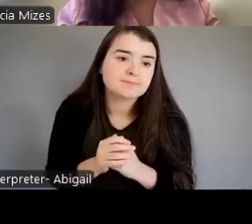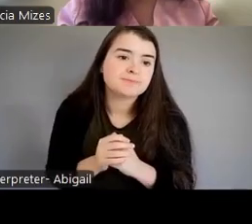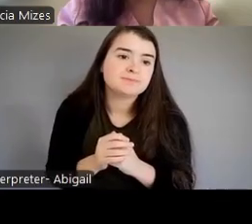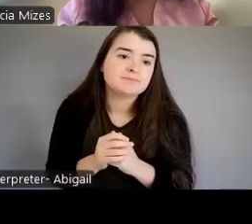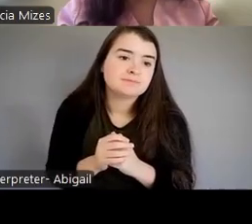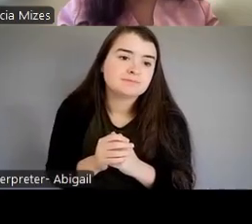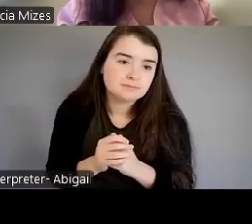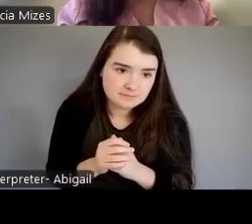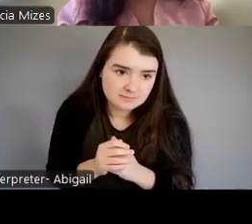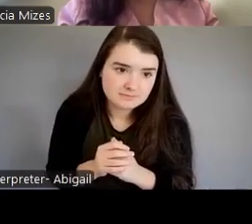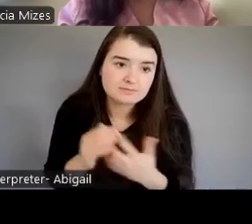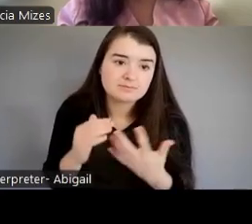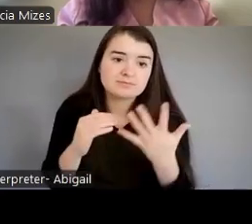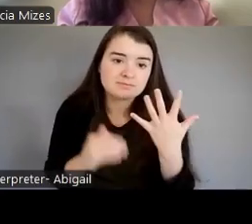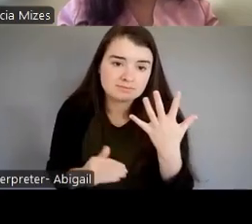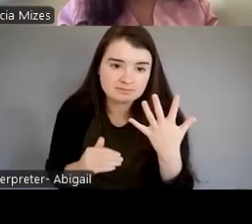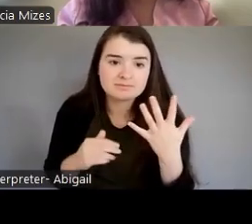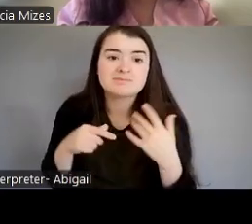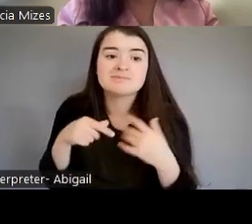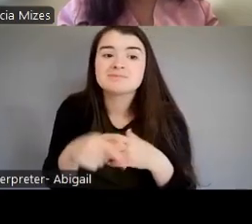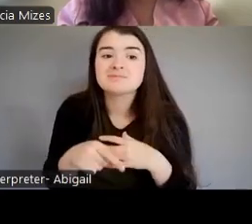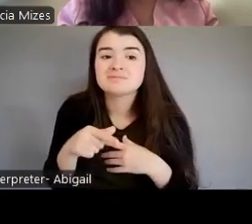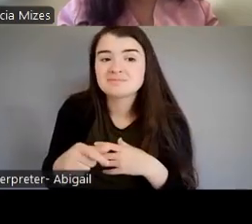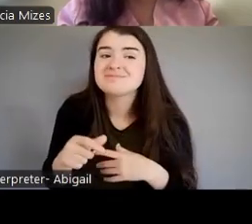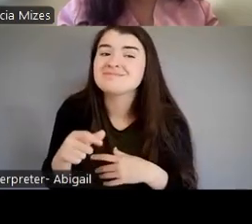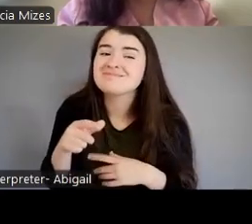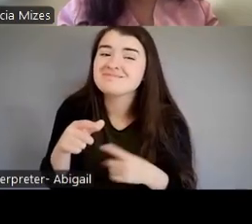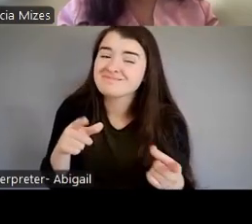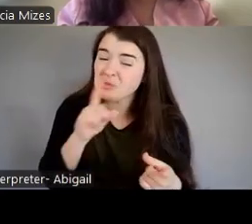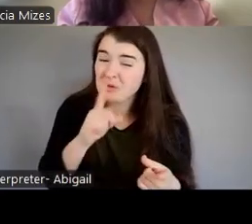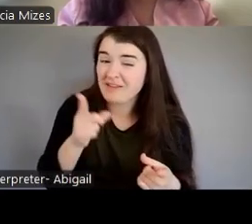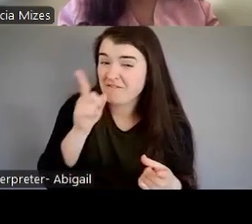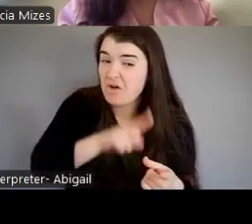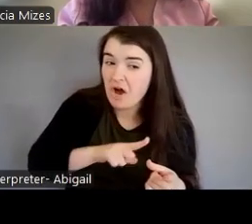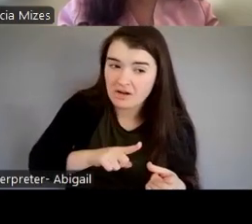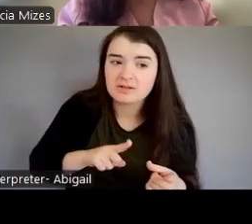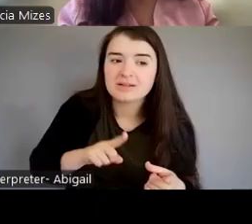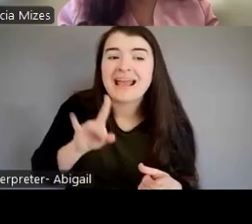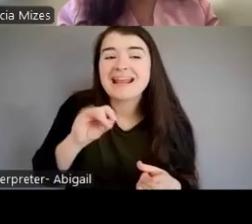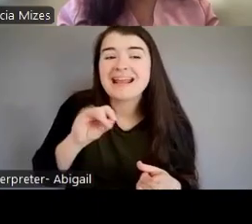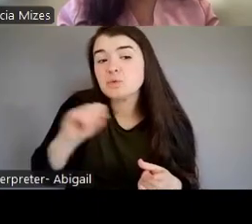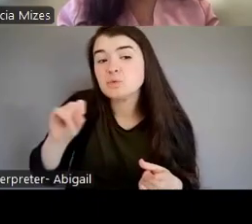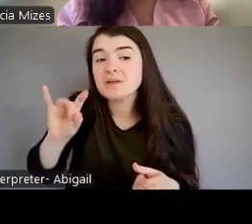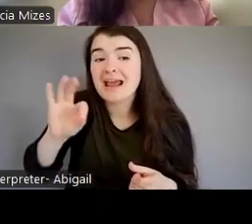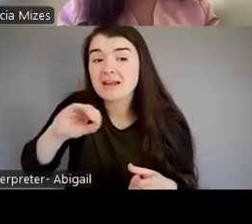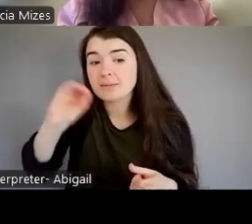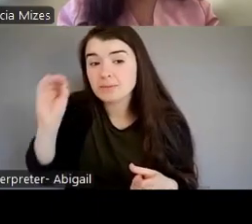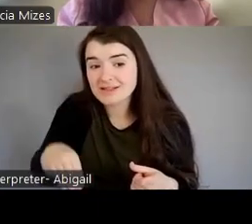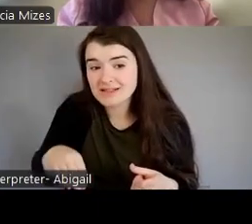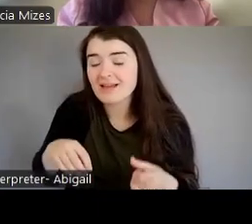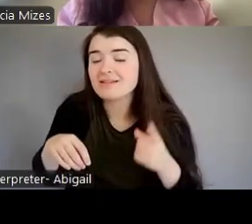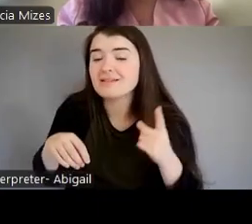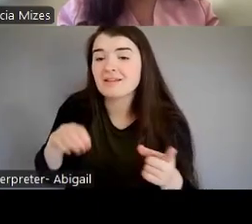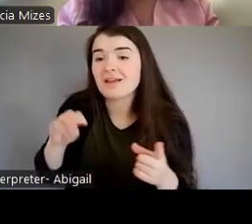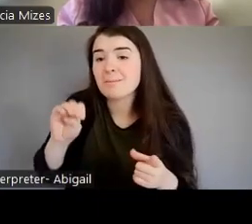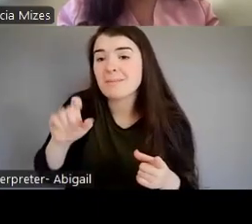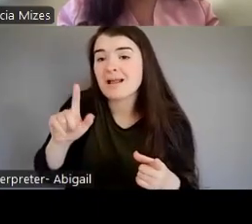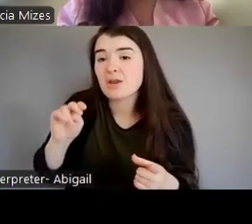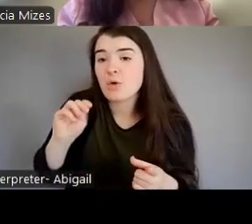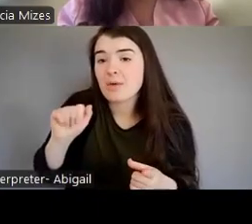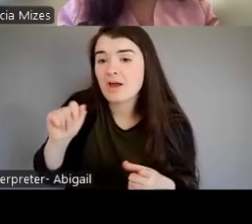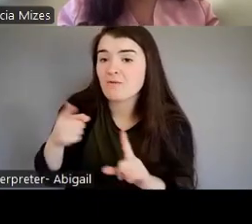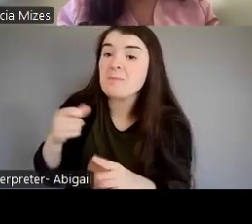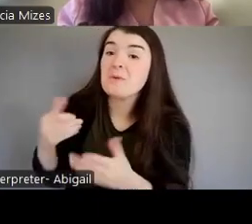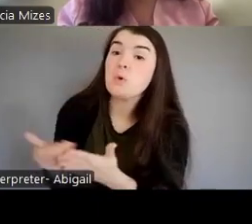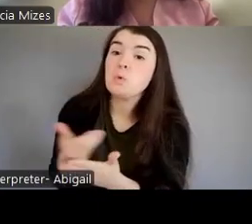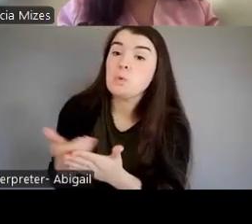from a pre-existing mole. This is actually false. 80 to 90% of melanomas come from a new spot instead of a pre-existing mole. So any kind